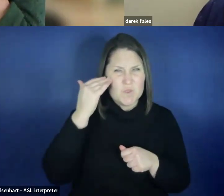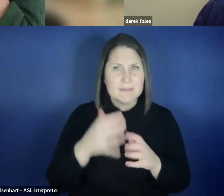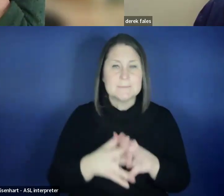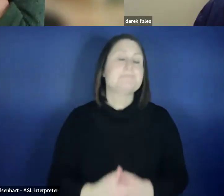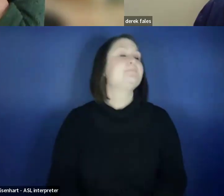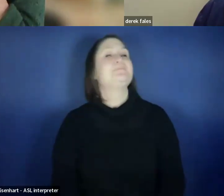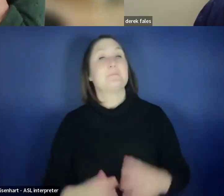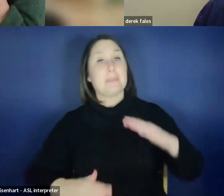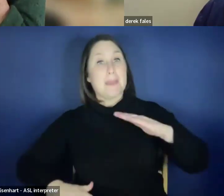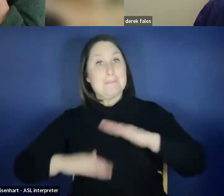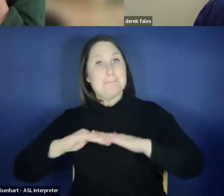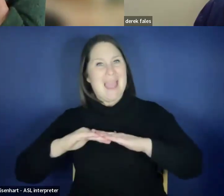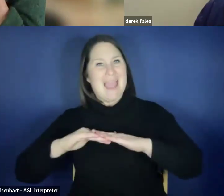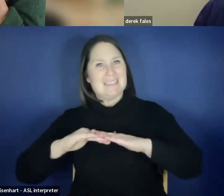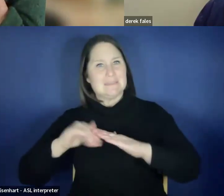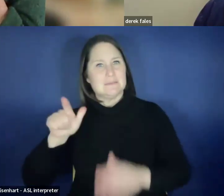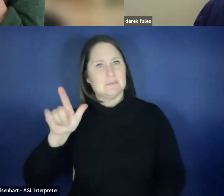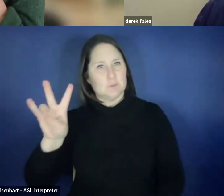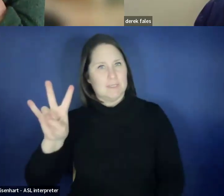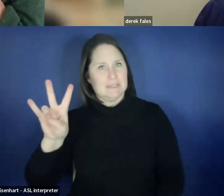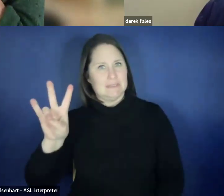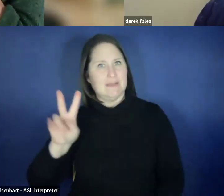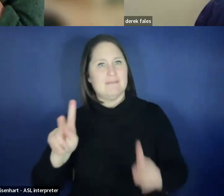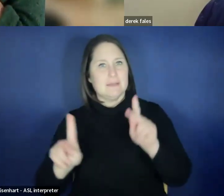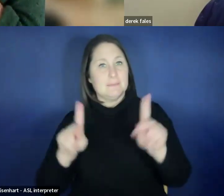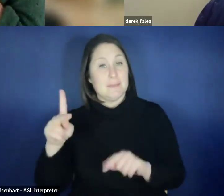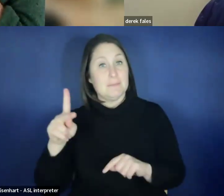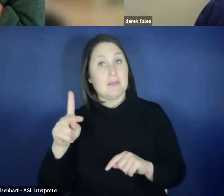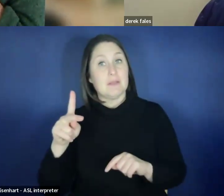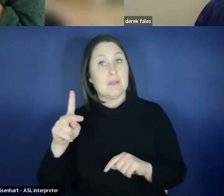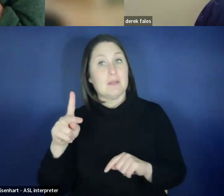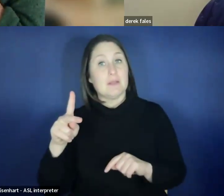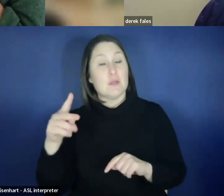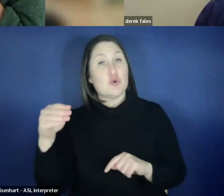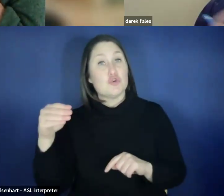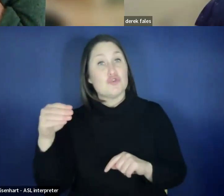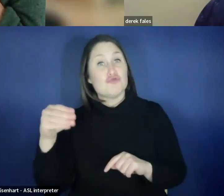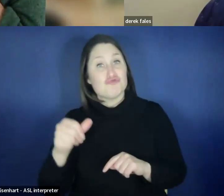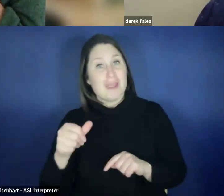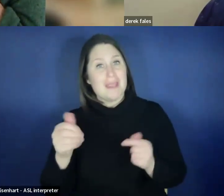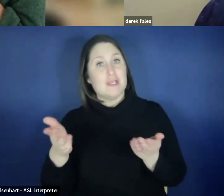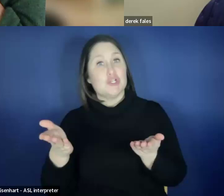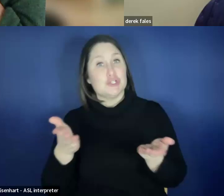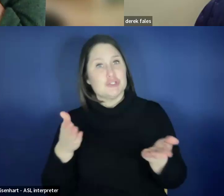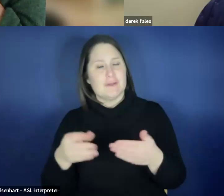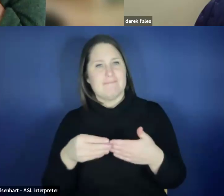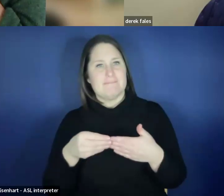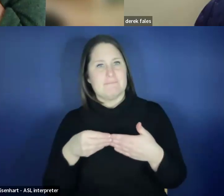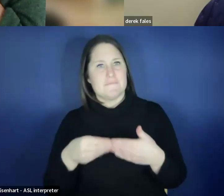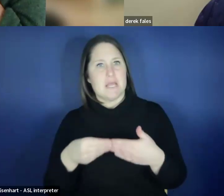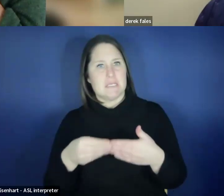It's a max of 27 individuals, but the rate in the service is flexible